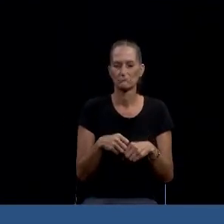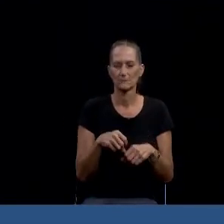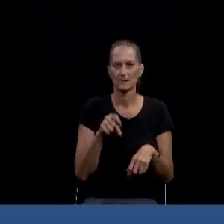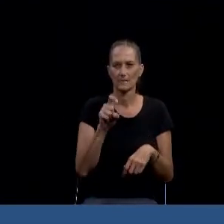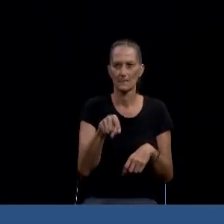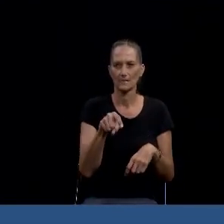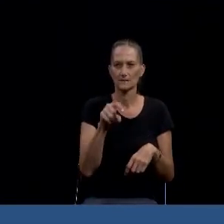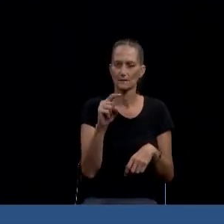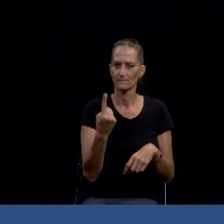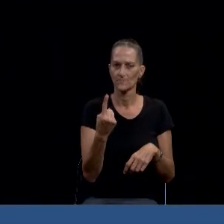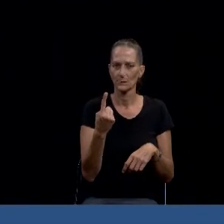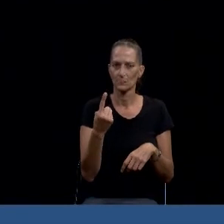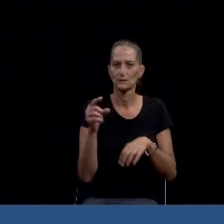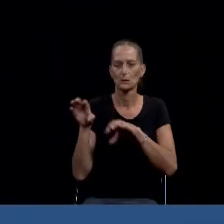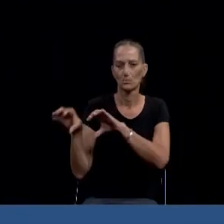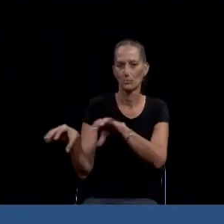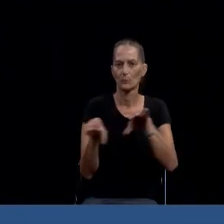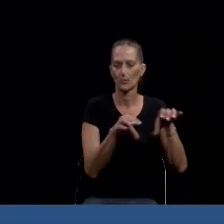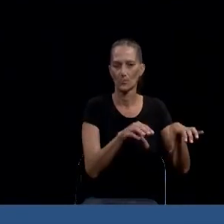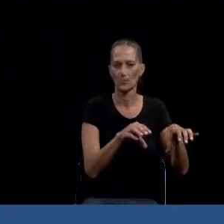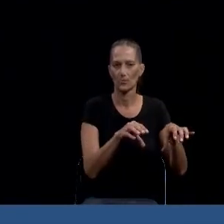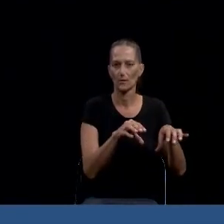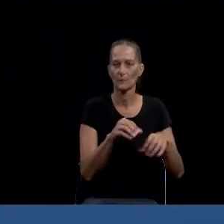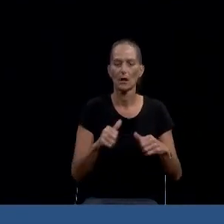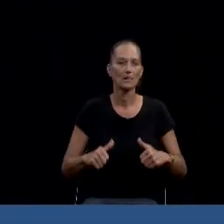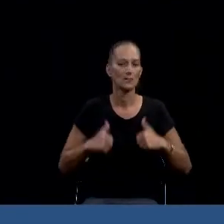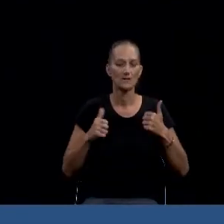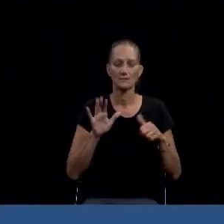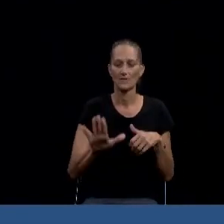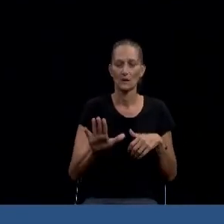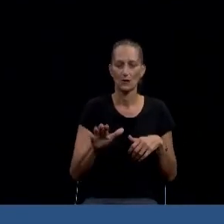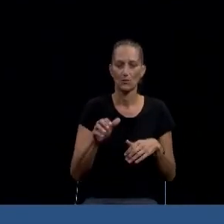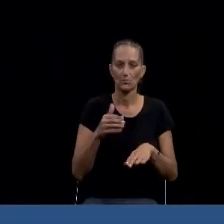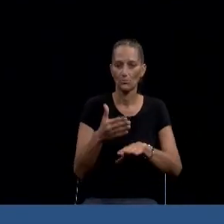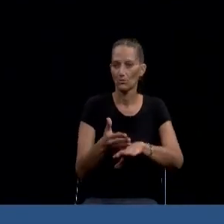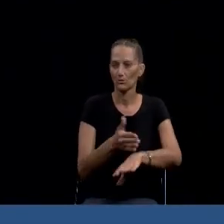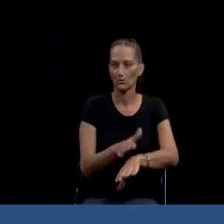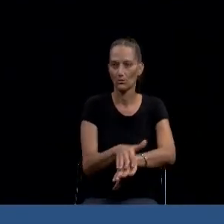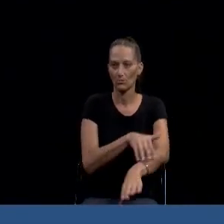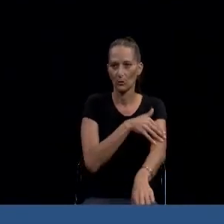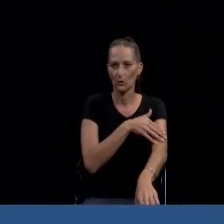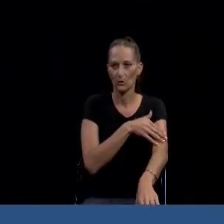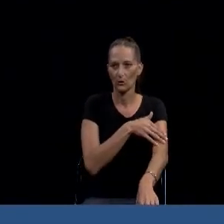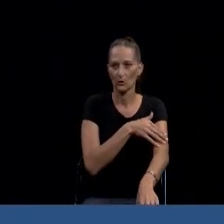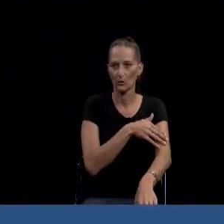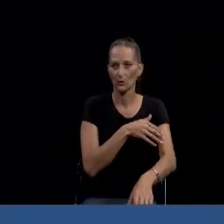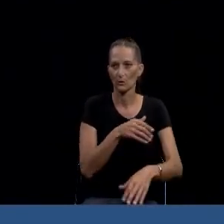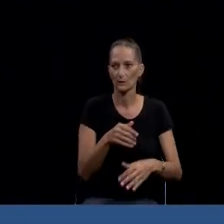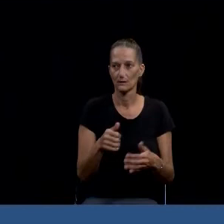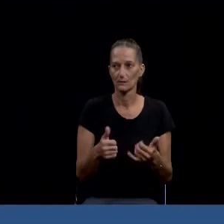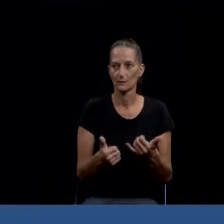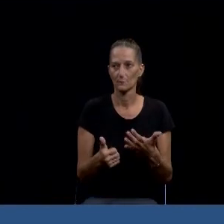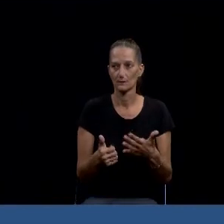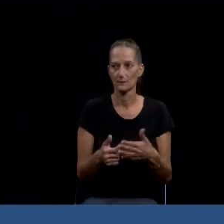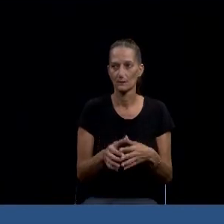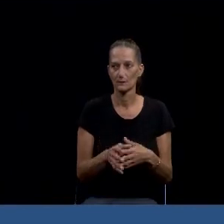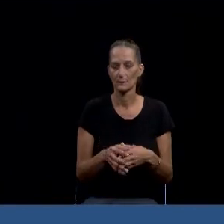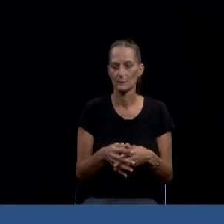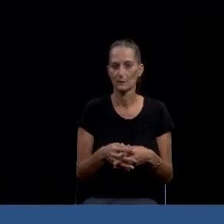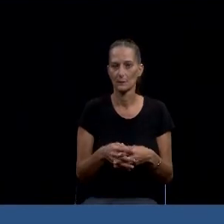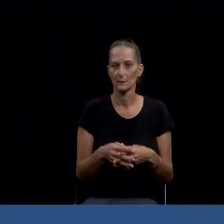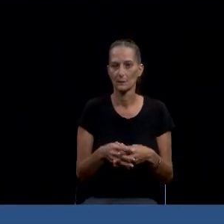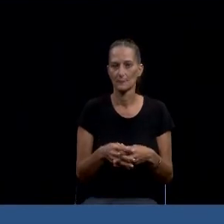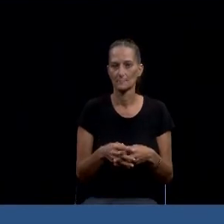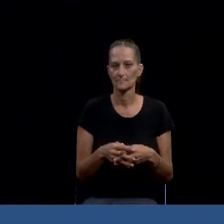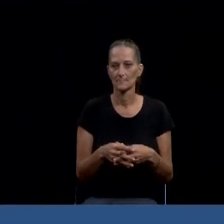we go down that process. So we are not remodeling somebody while they're in place because it's that substantial.